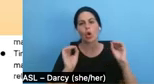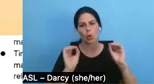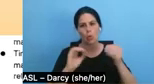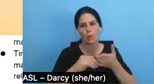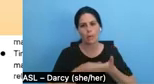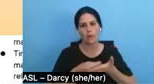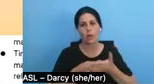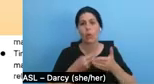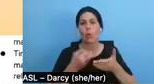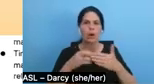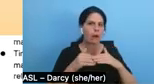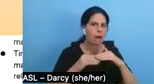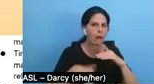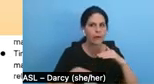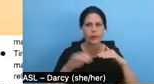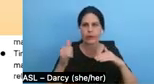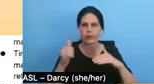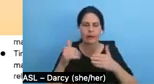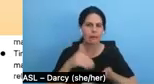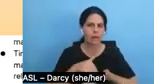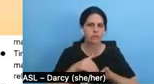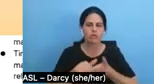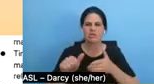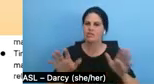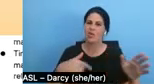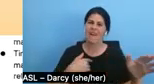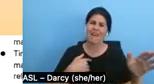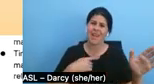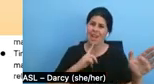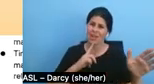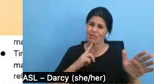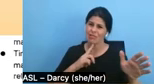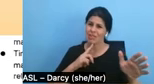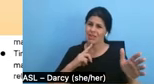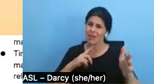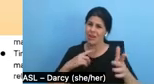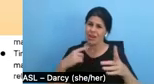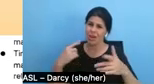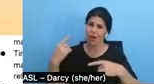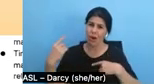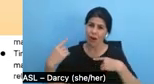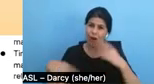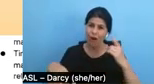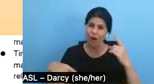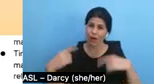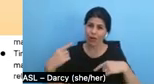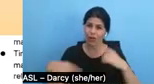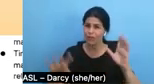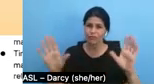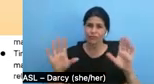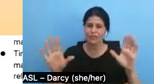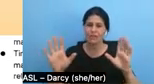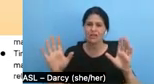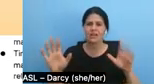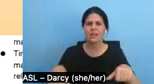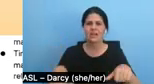Um, and I actually would argue that these are actually deferred costs and self